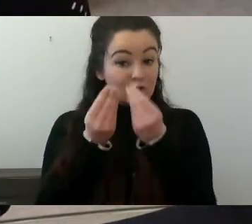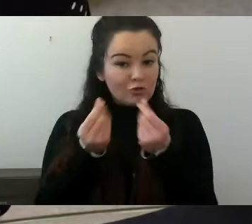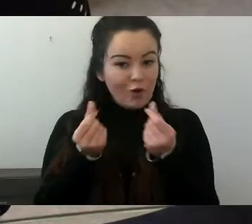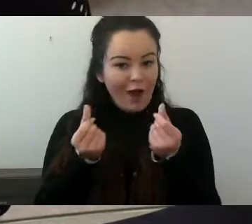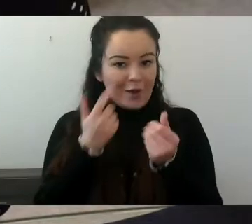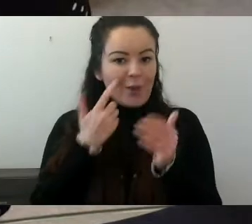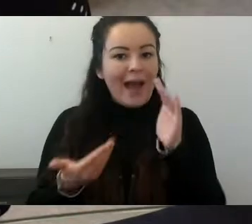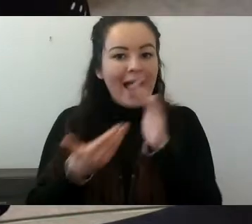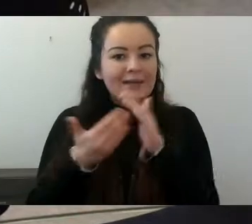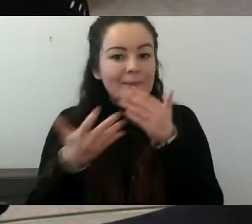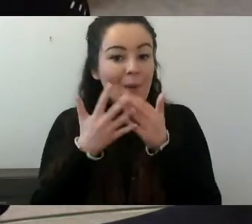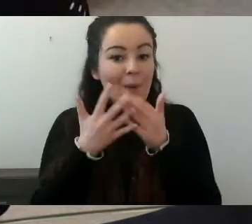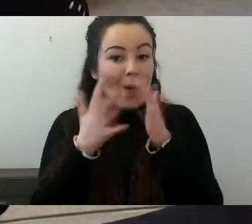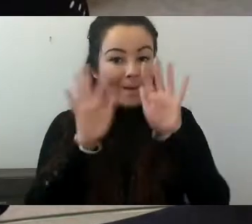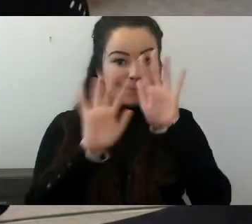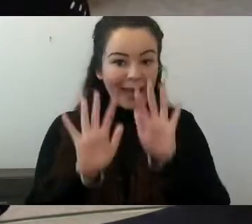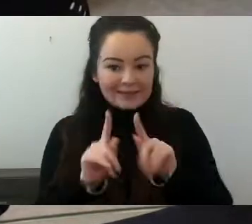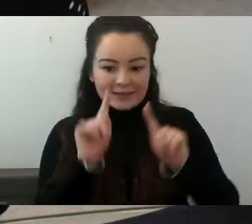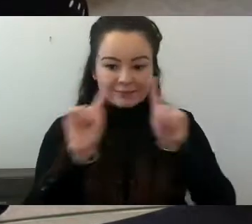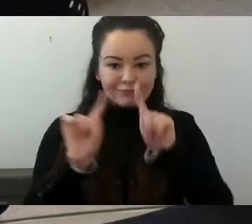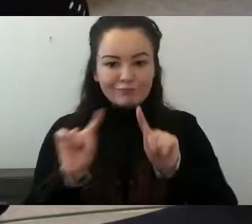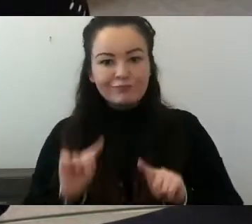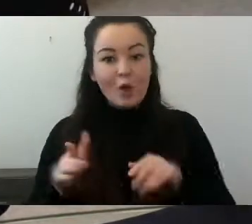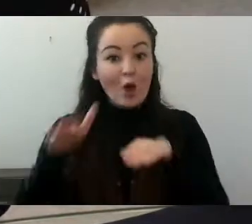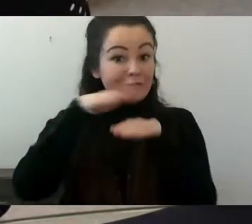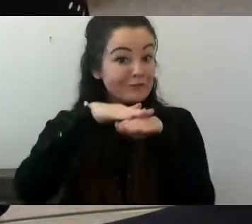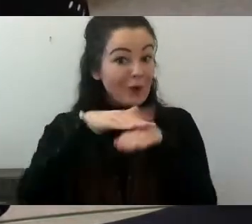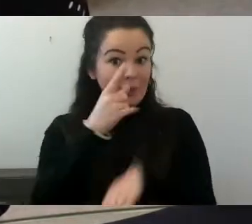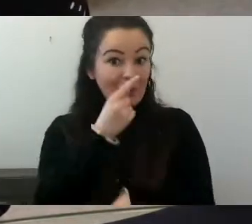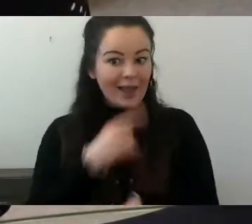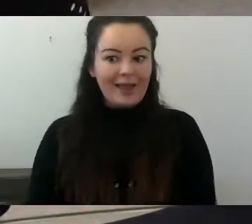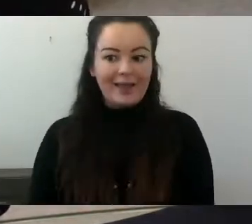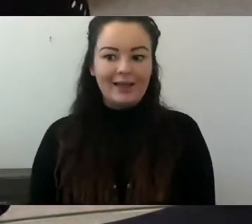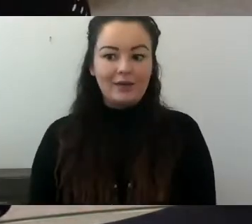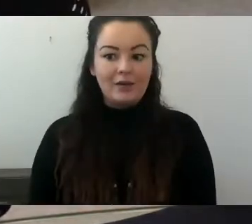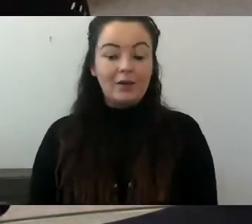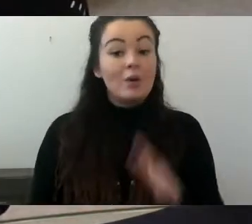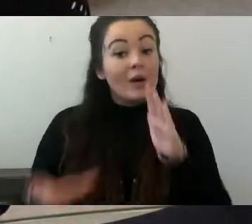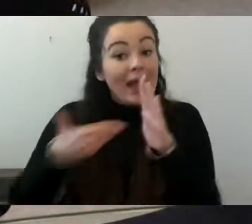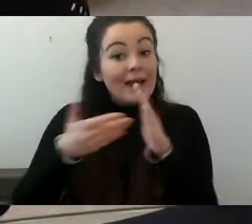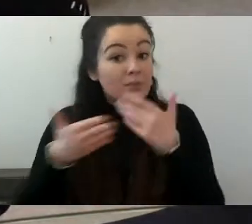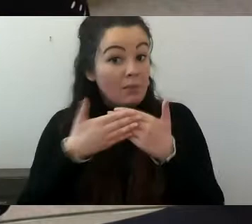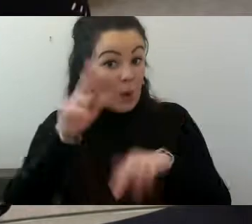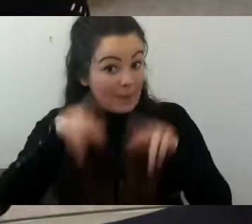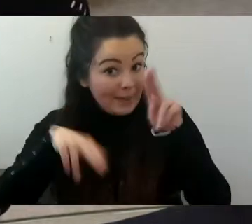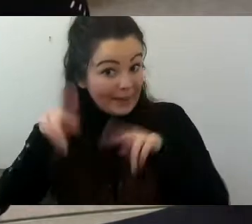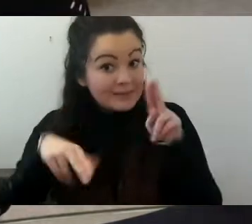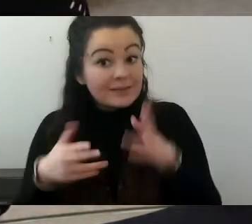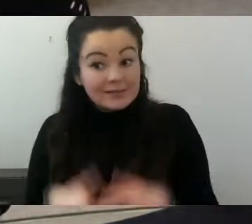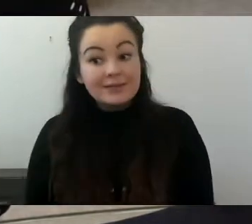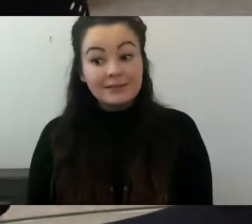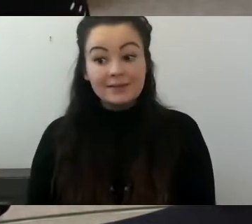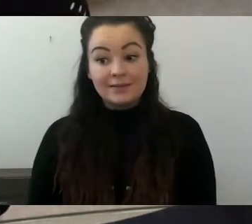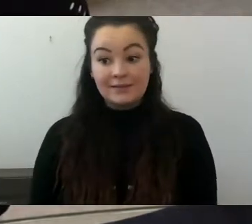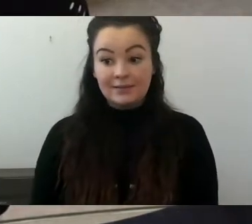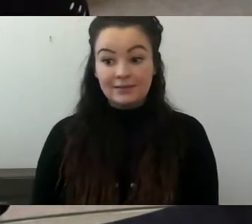And when it dries, we can put some more patterns over the top, some more layers of paint.